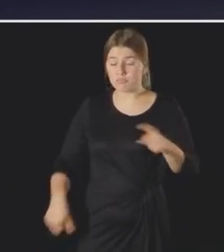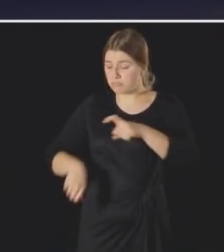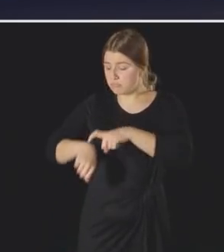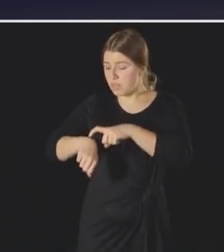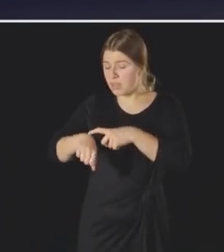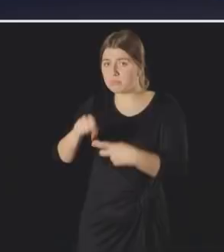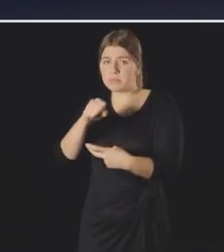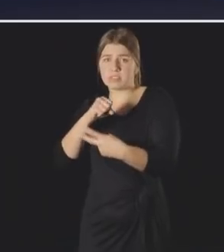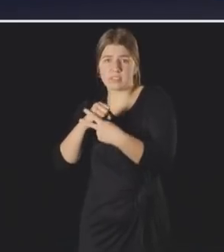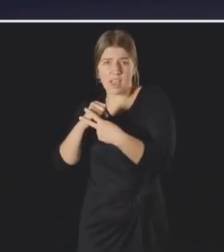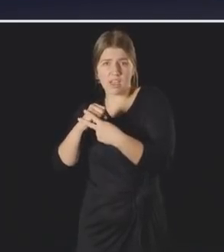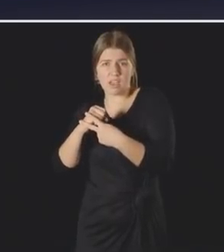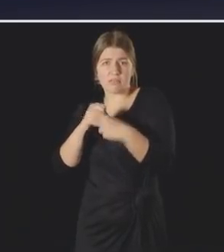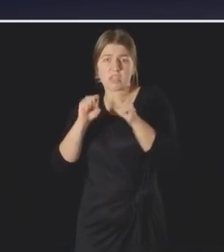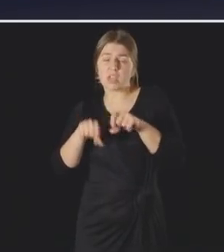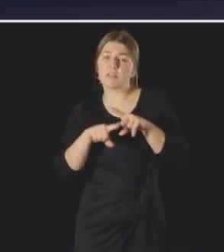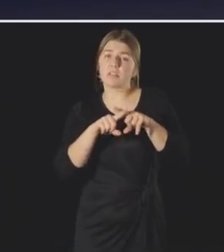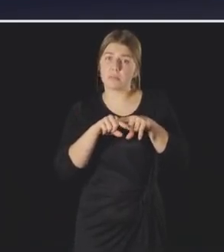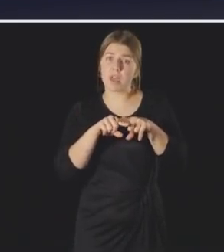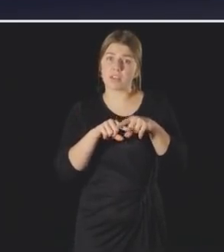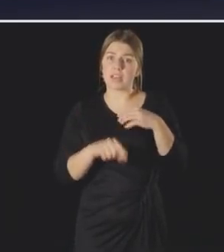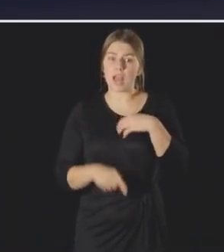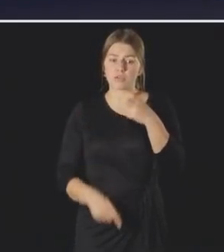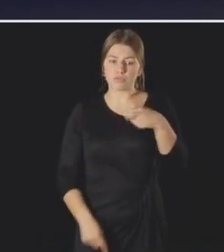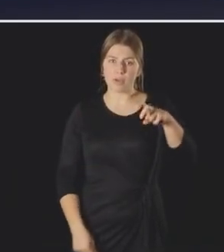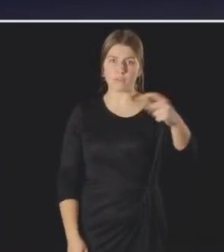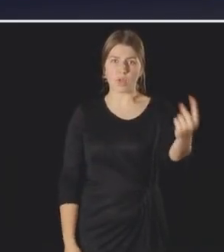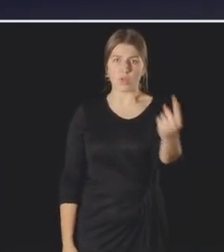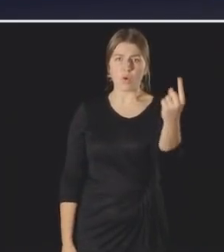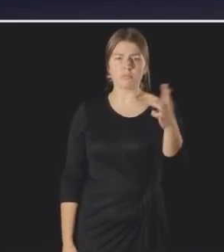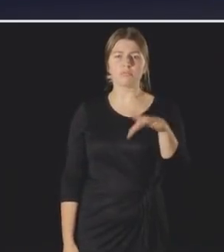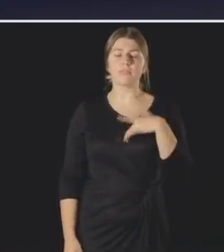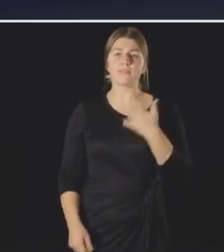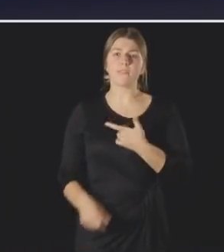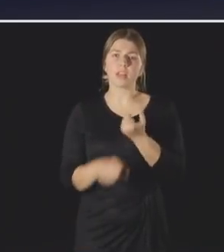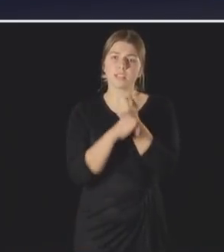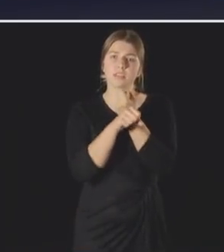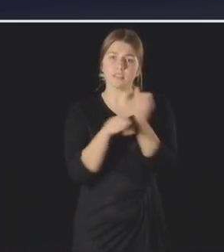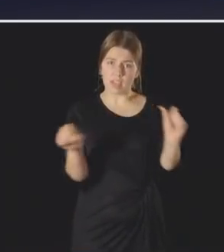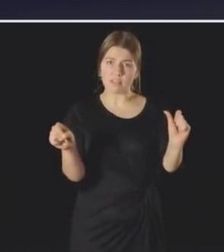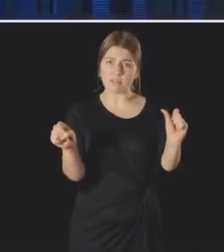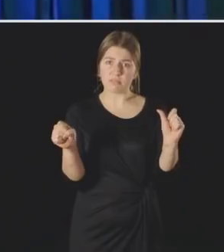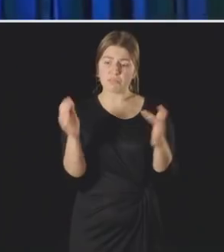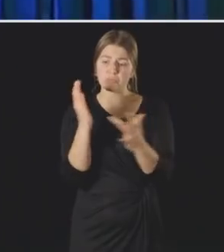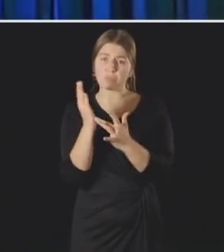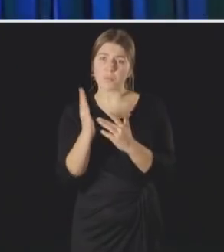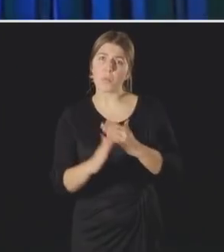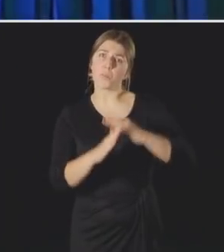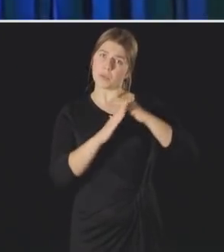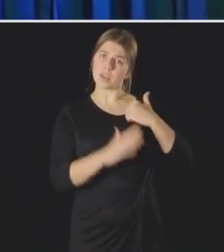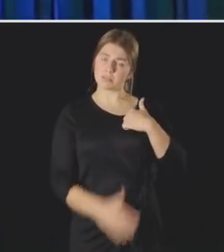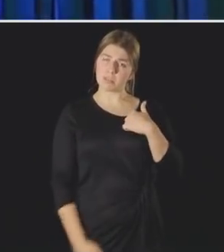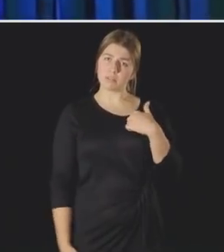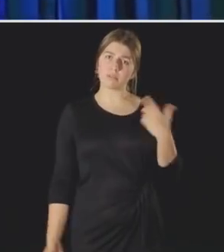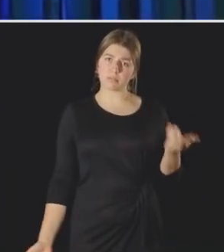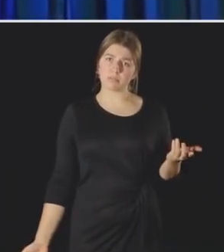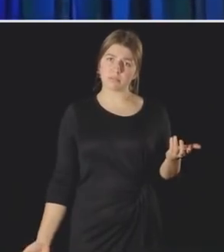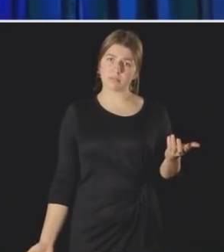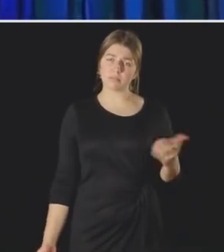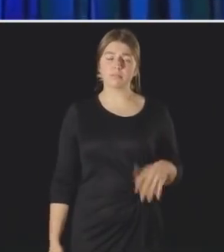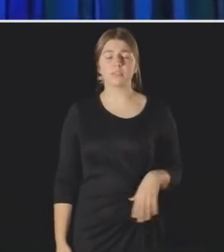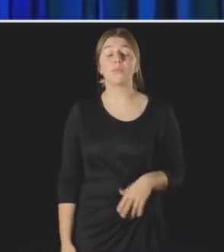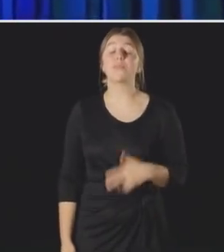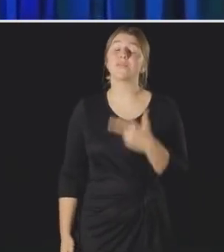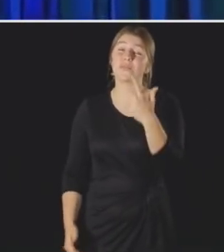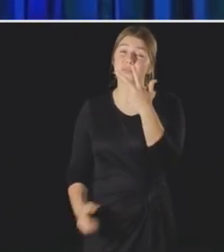it's reliable, and I feel safe traveling all over the world alone because of it. For the last 3 years, I've